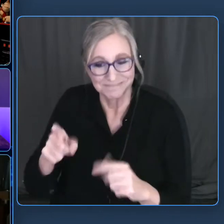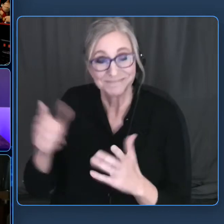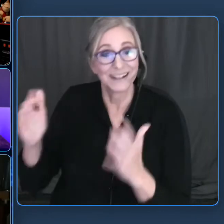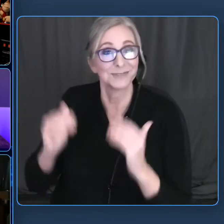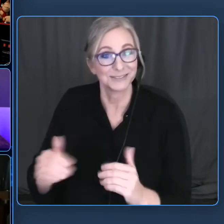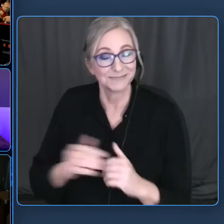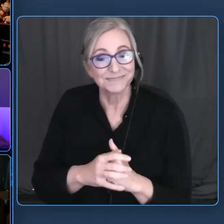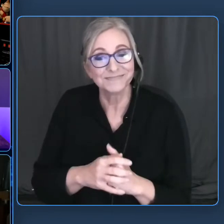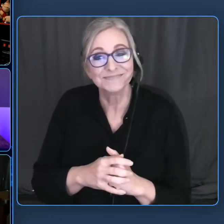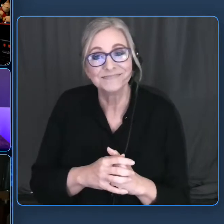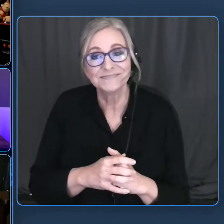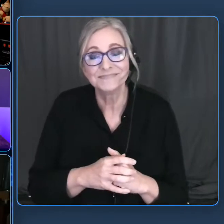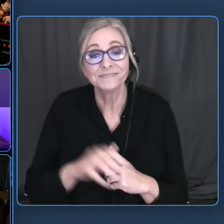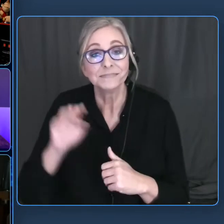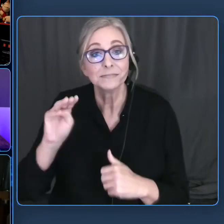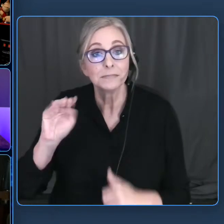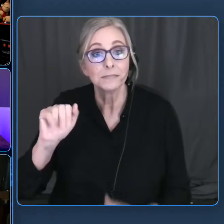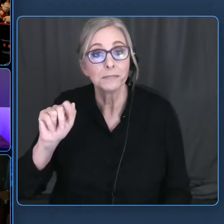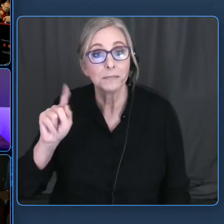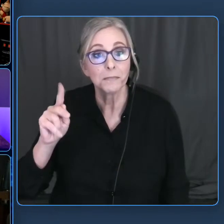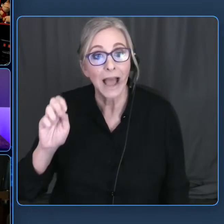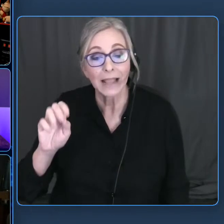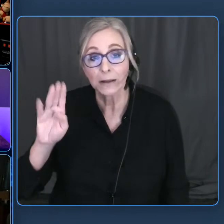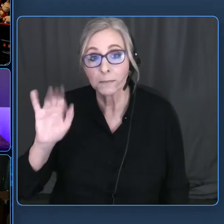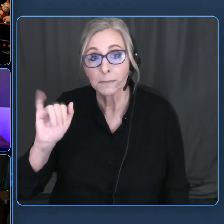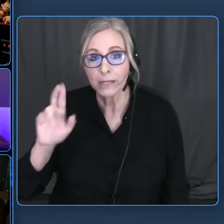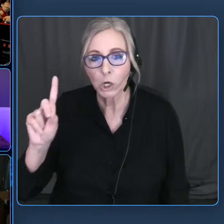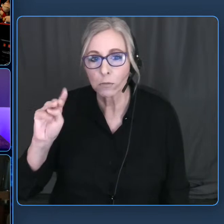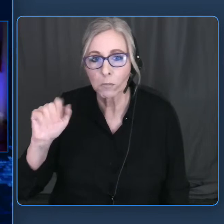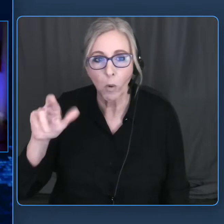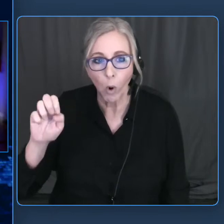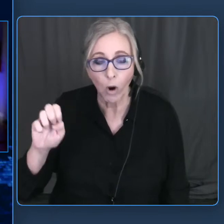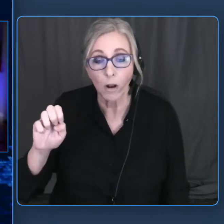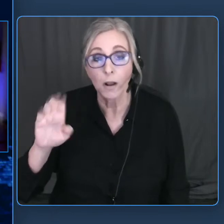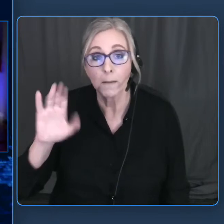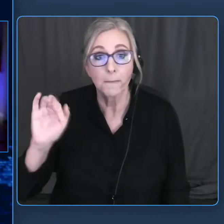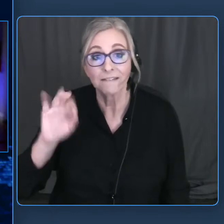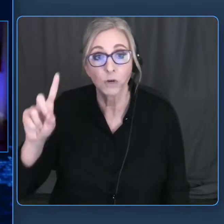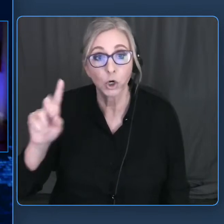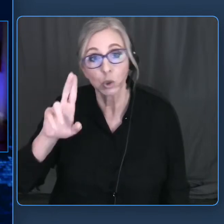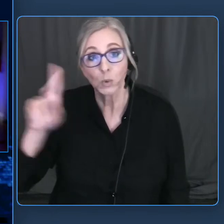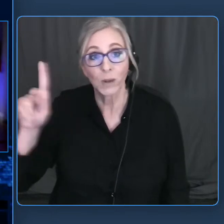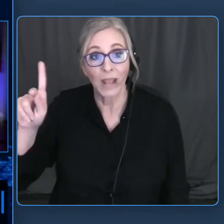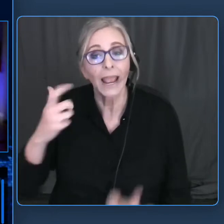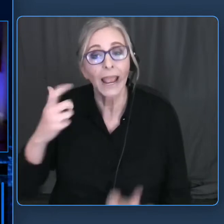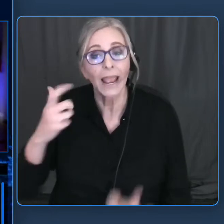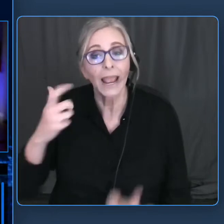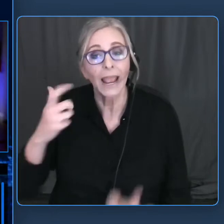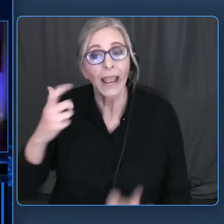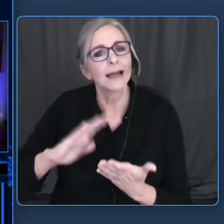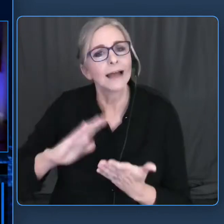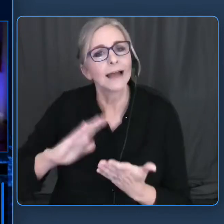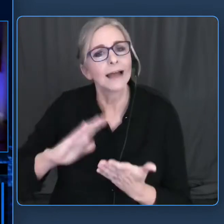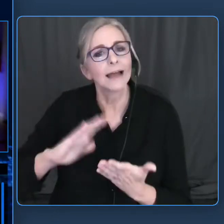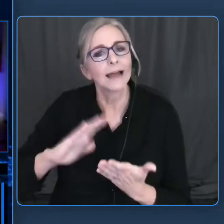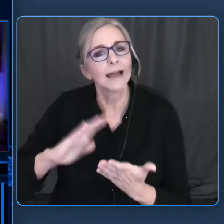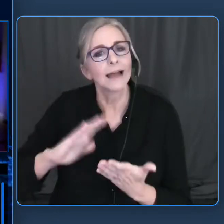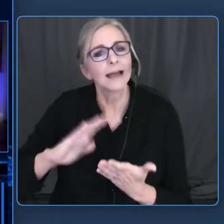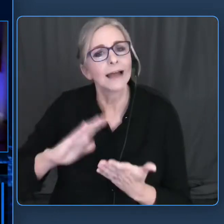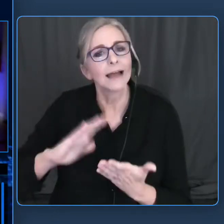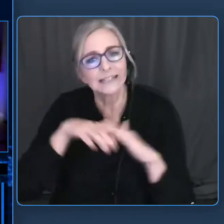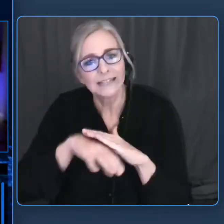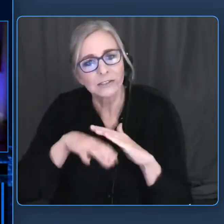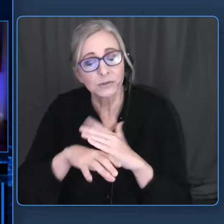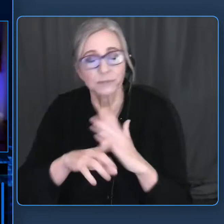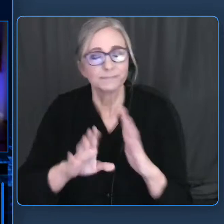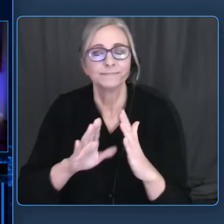question. All right, Mike Beardmore from Bedford, UK, asks, are there any less common PC accessories that have been